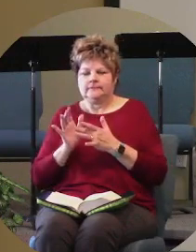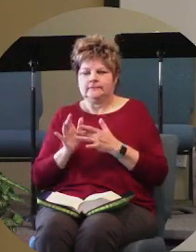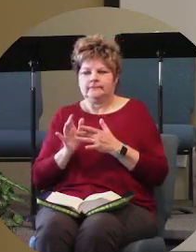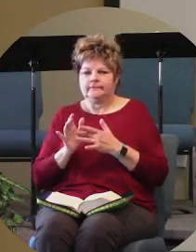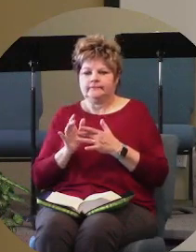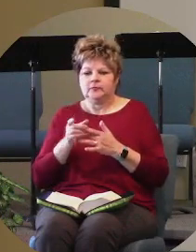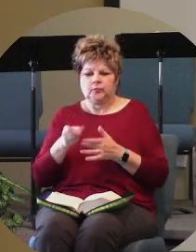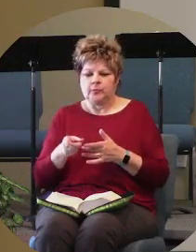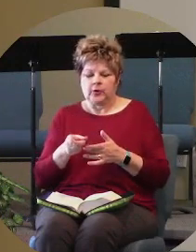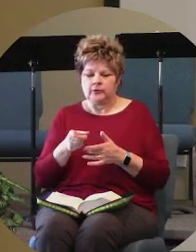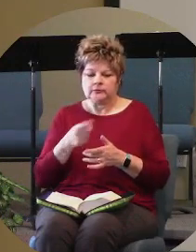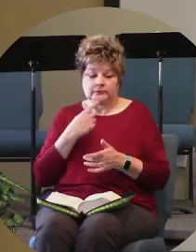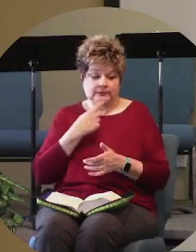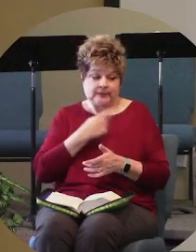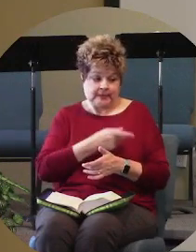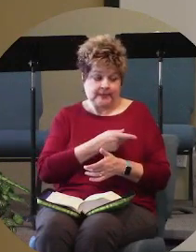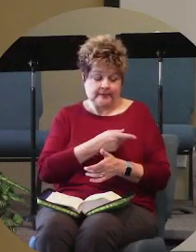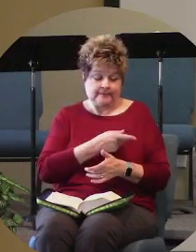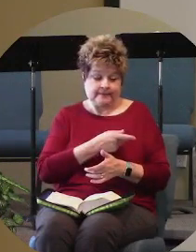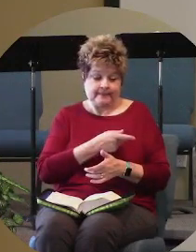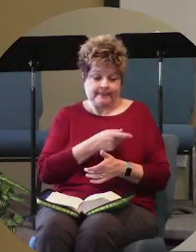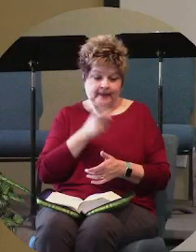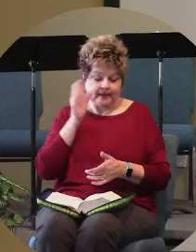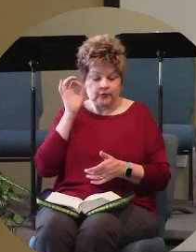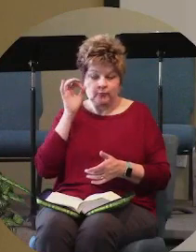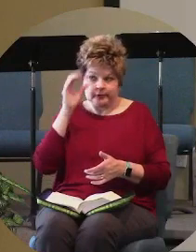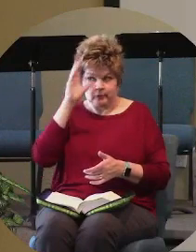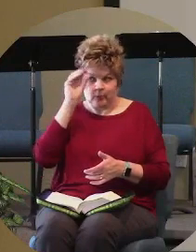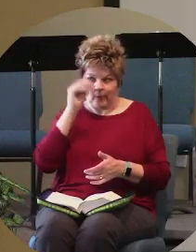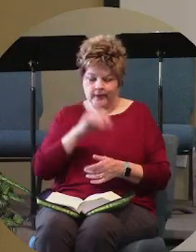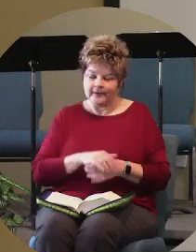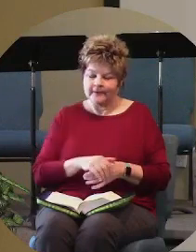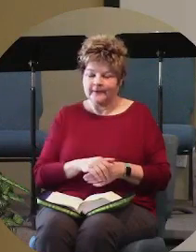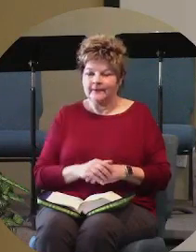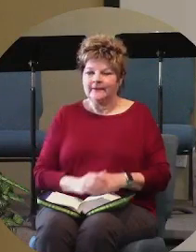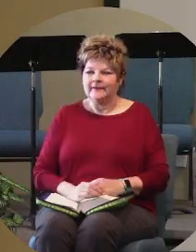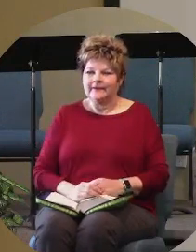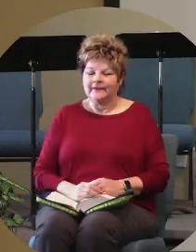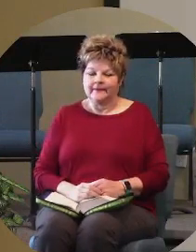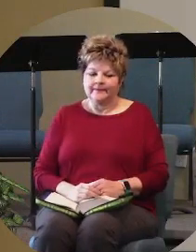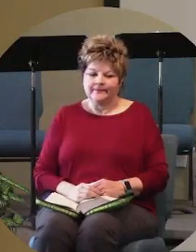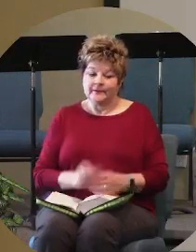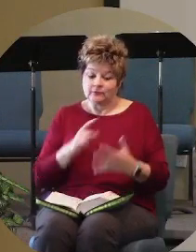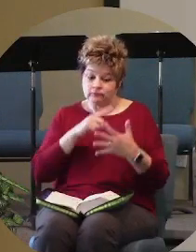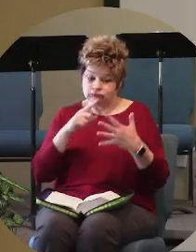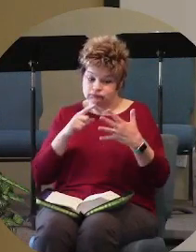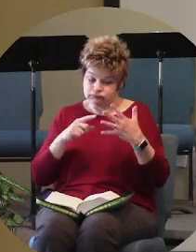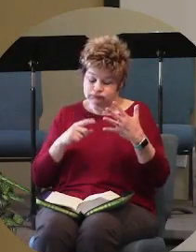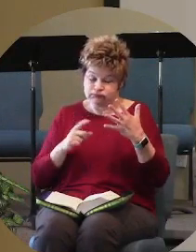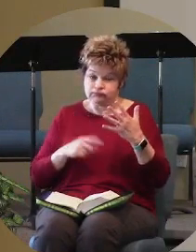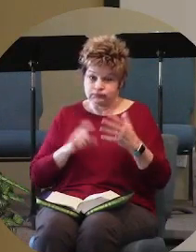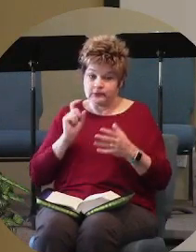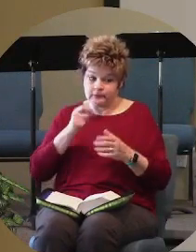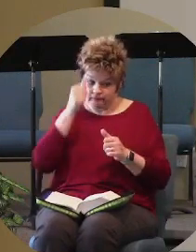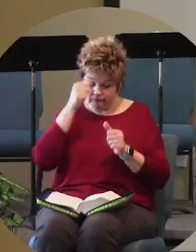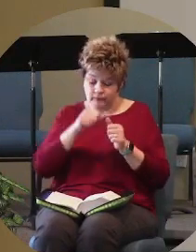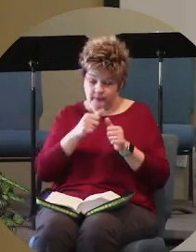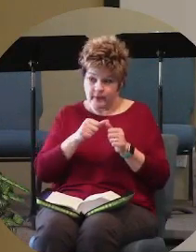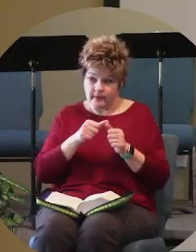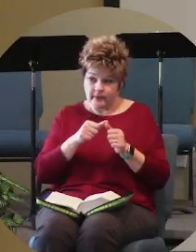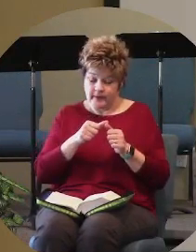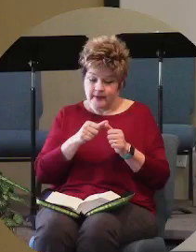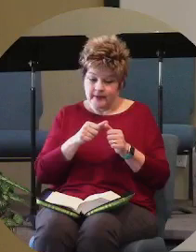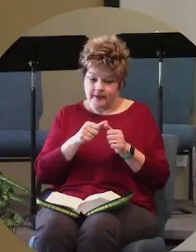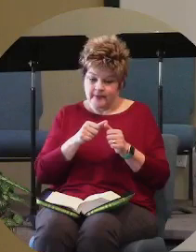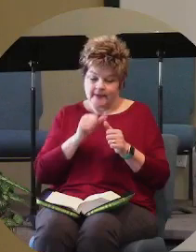So Paul's just telling his preacher boy, if you will, these are things you need to be mindful of. And then, but he